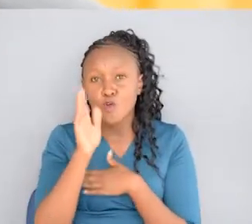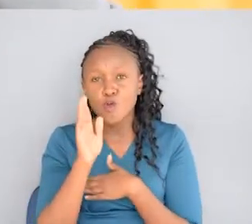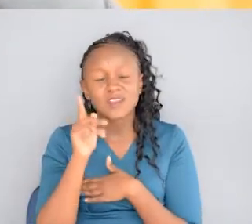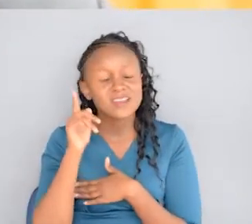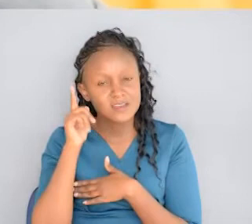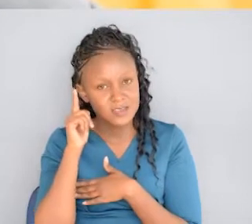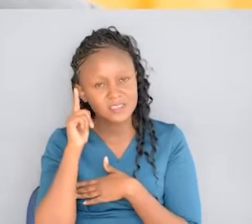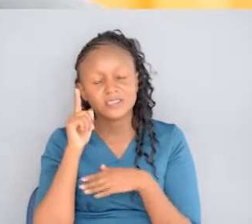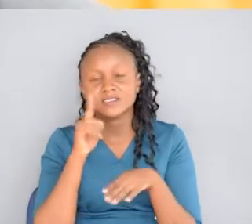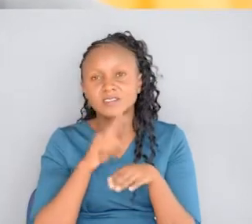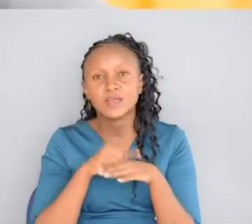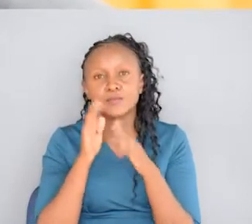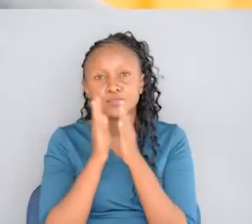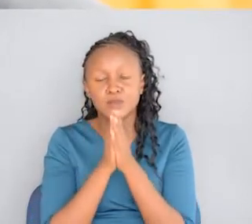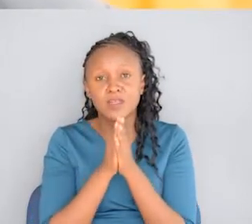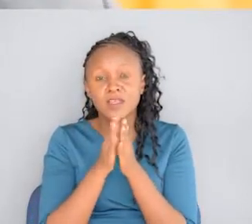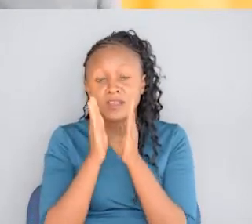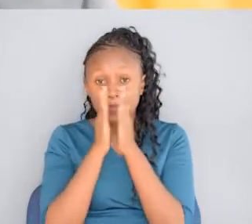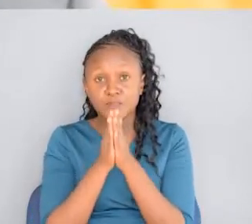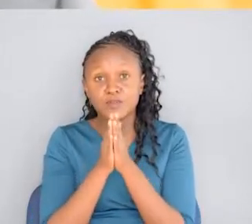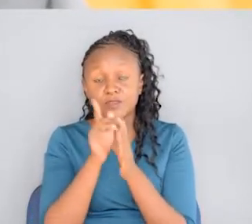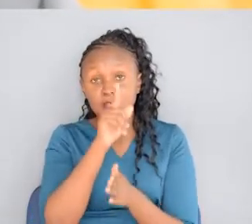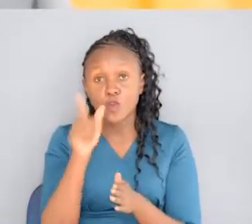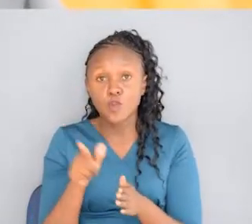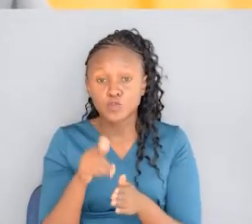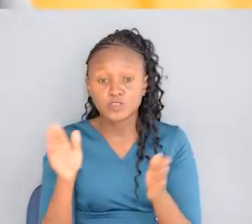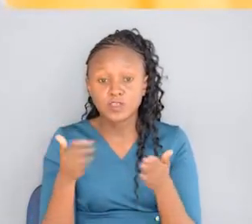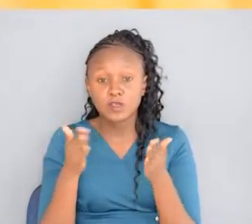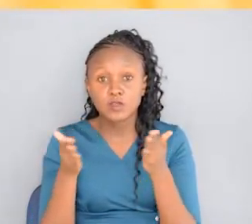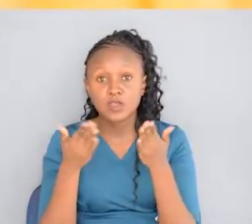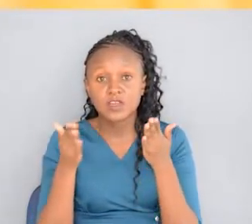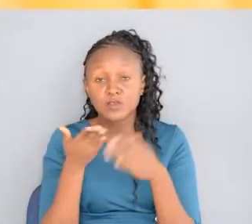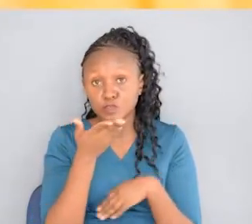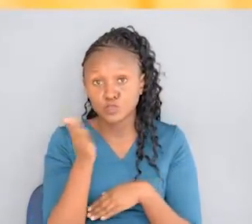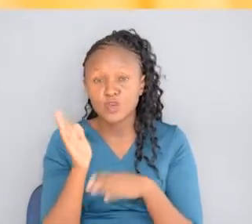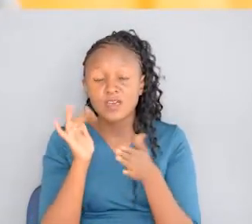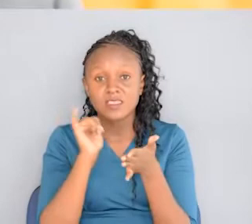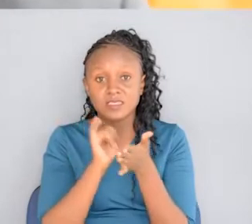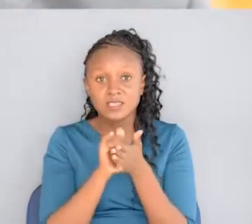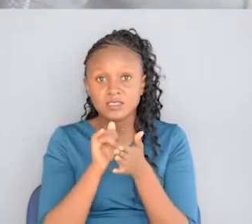Lord will encourage you, that your prayer life will be different. Let's pray.